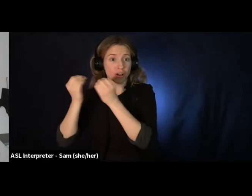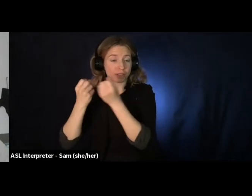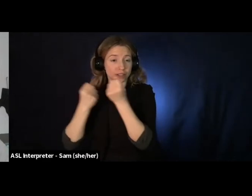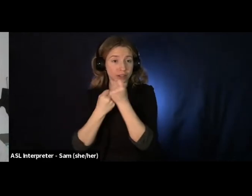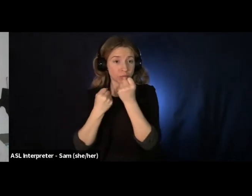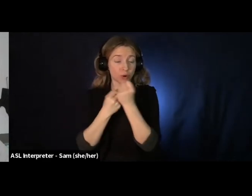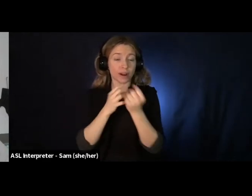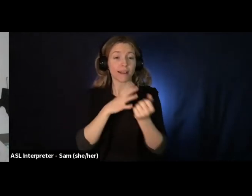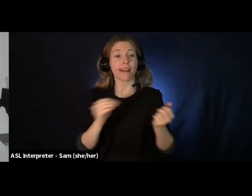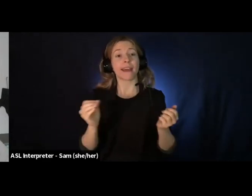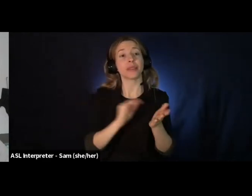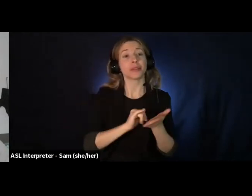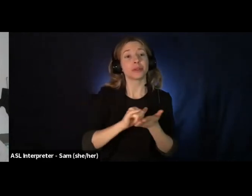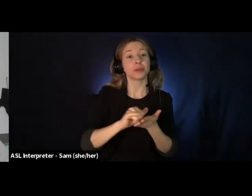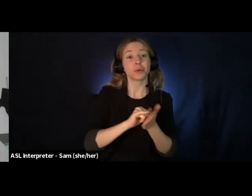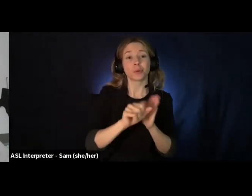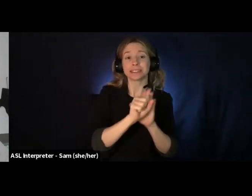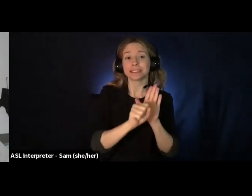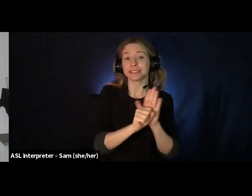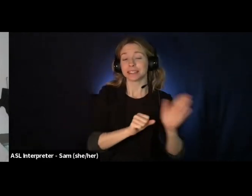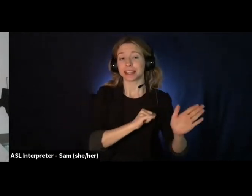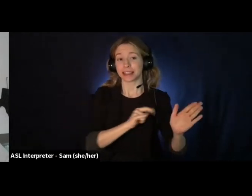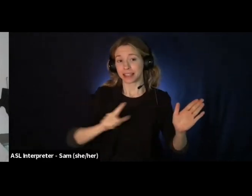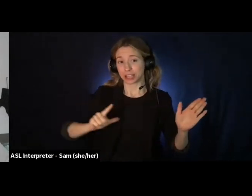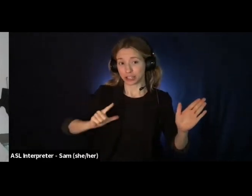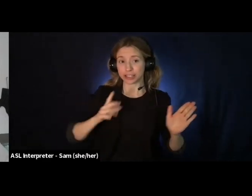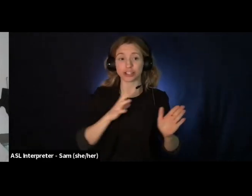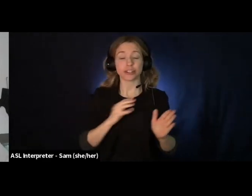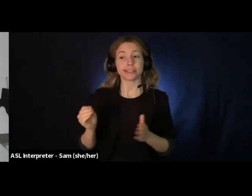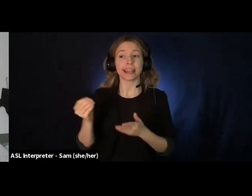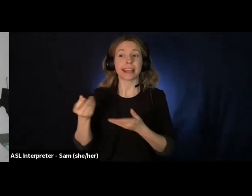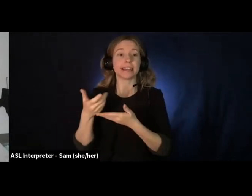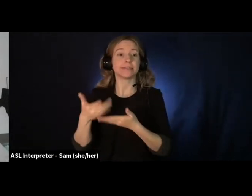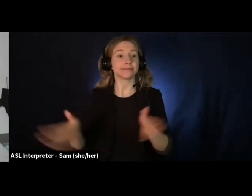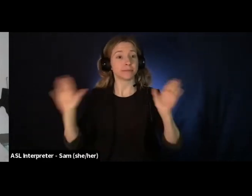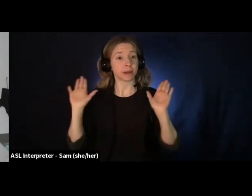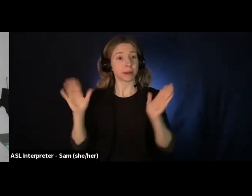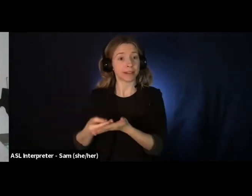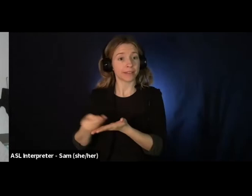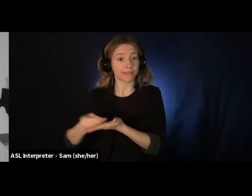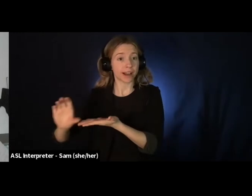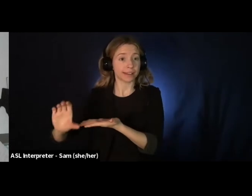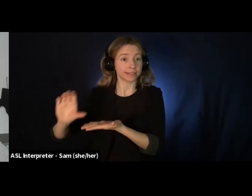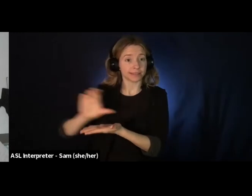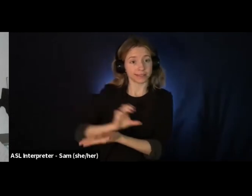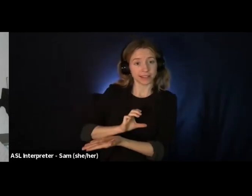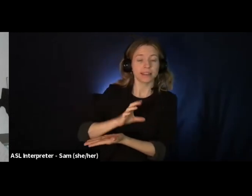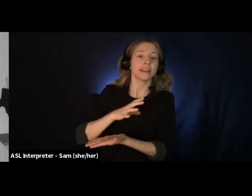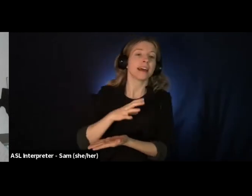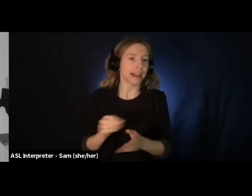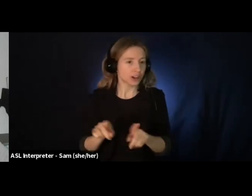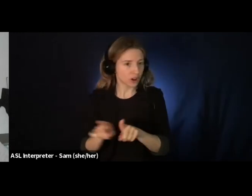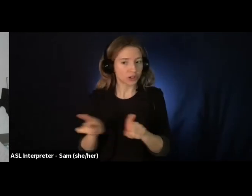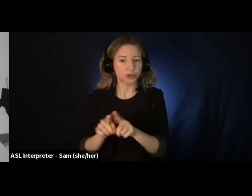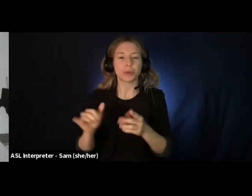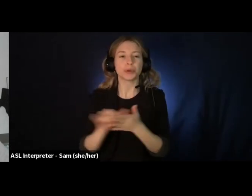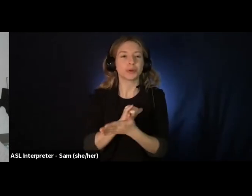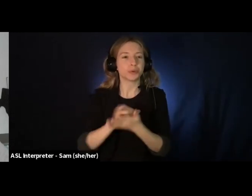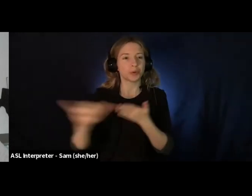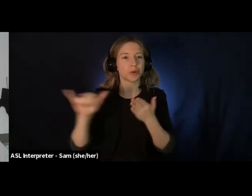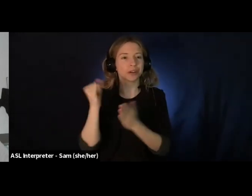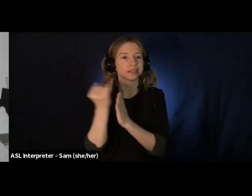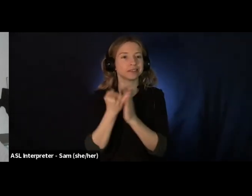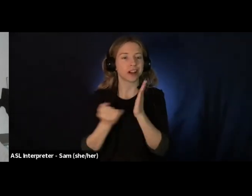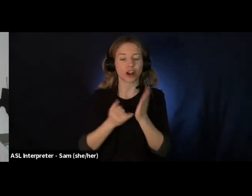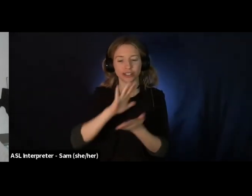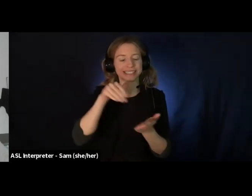Legislature and by public funds from the New York City Department of Cultural Affairs. And this session is brought to you specifically